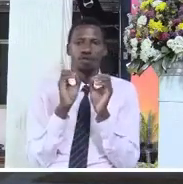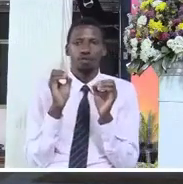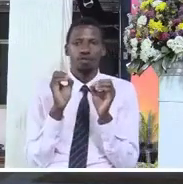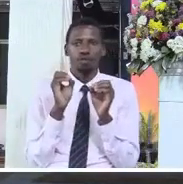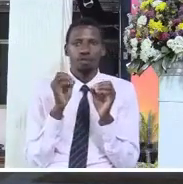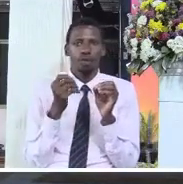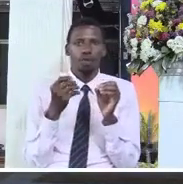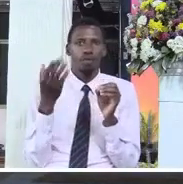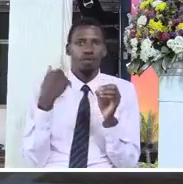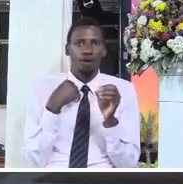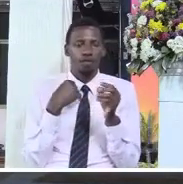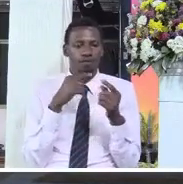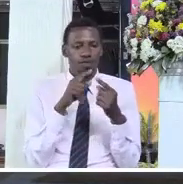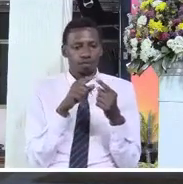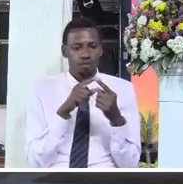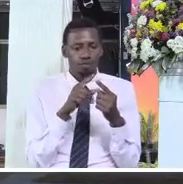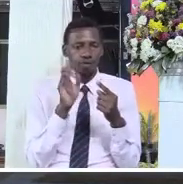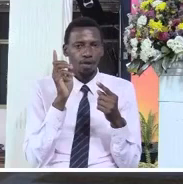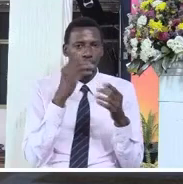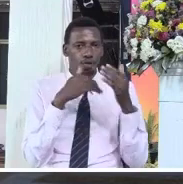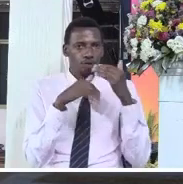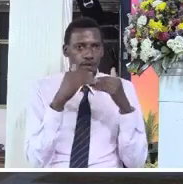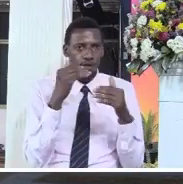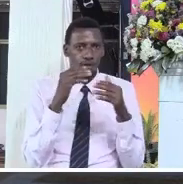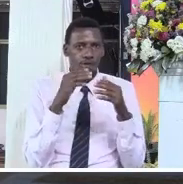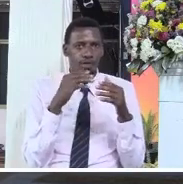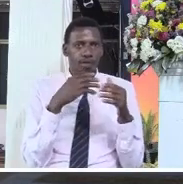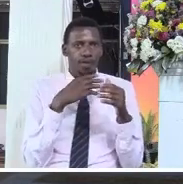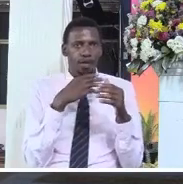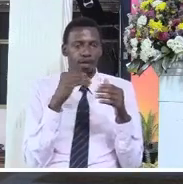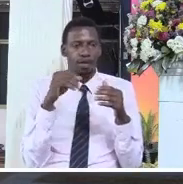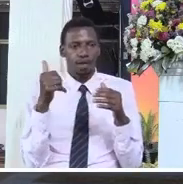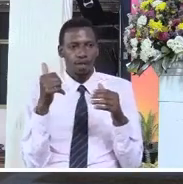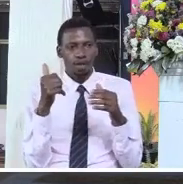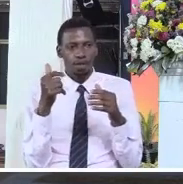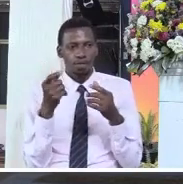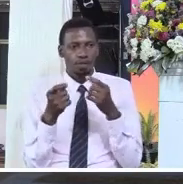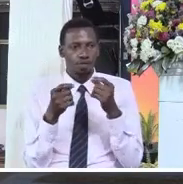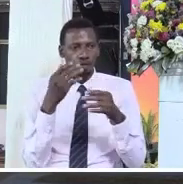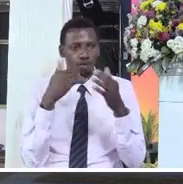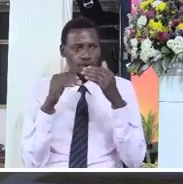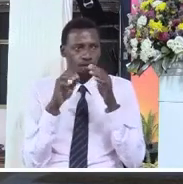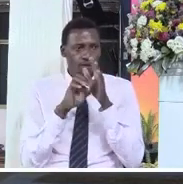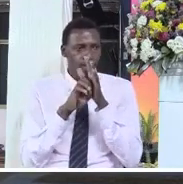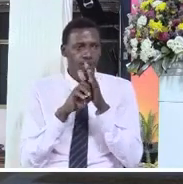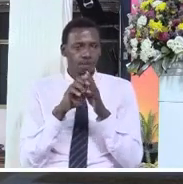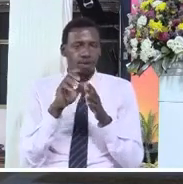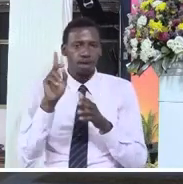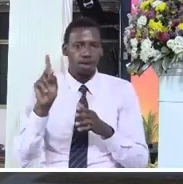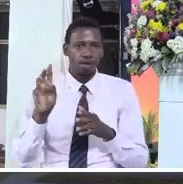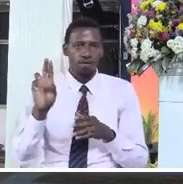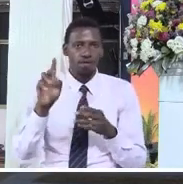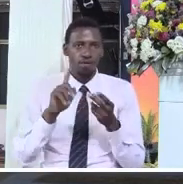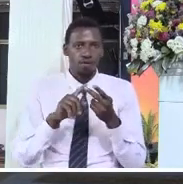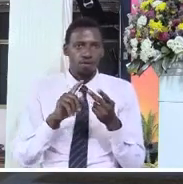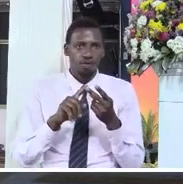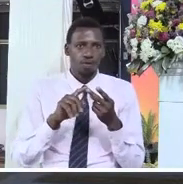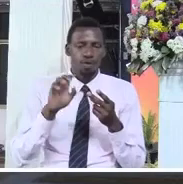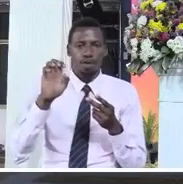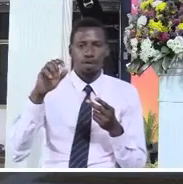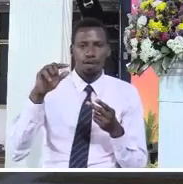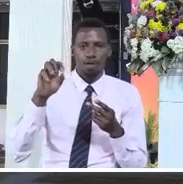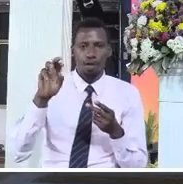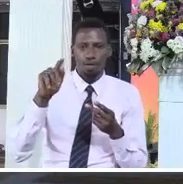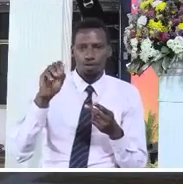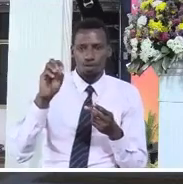of Nairobi and constituent universities or colleges like Kenyatta, Egerton, later Moi